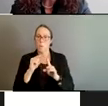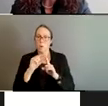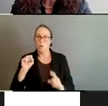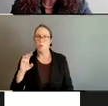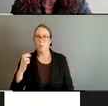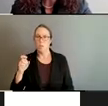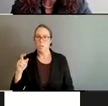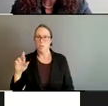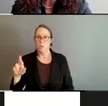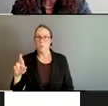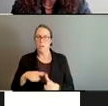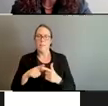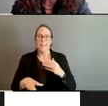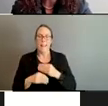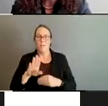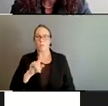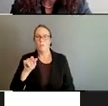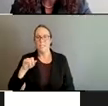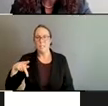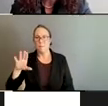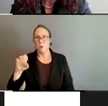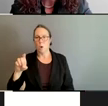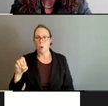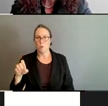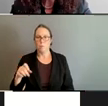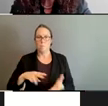So, you know, so shelter in